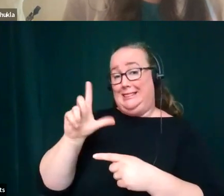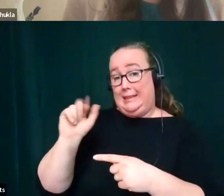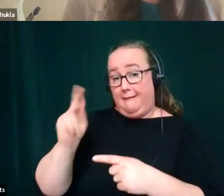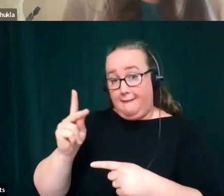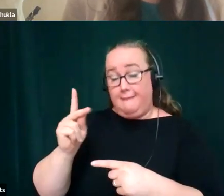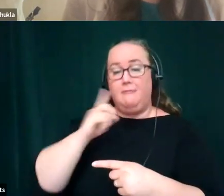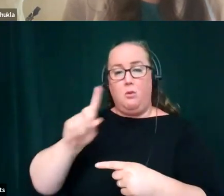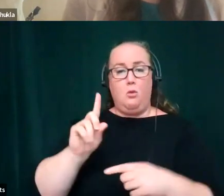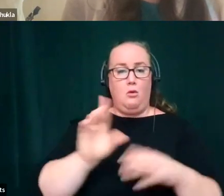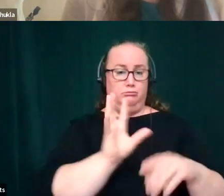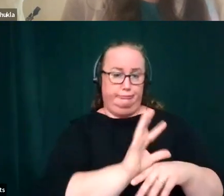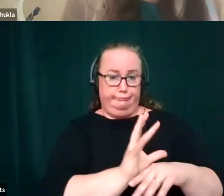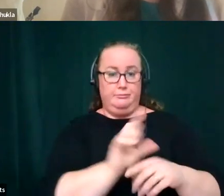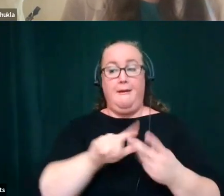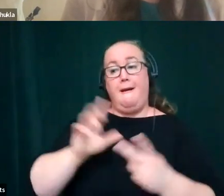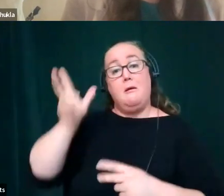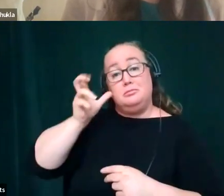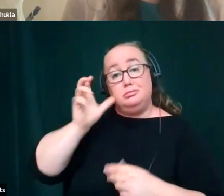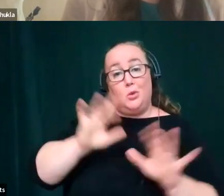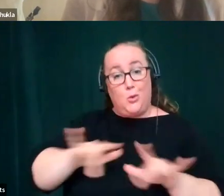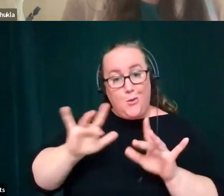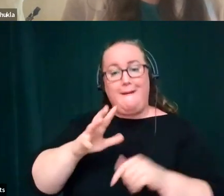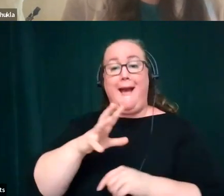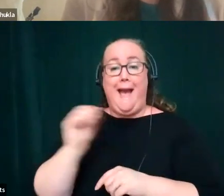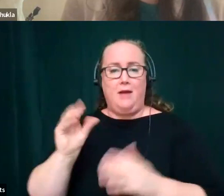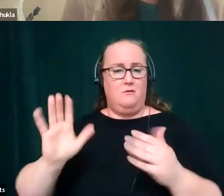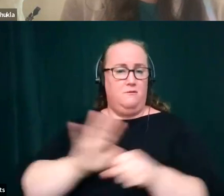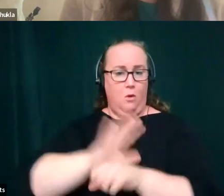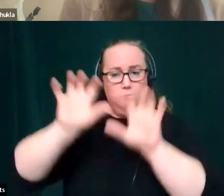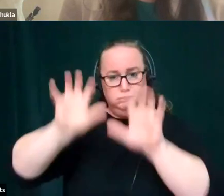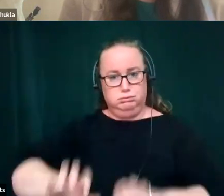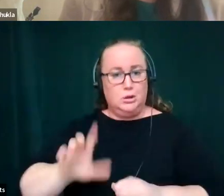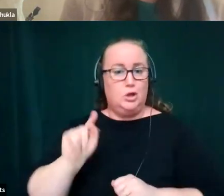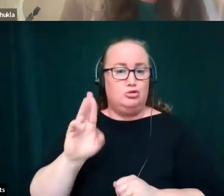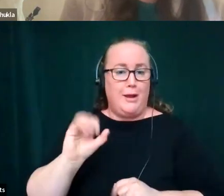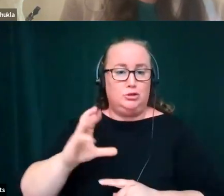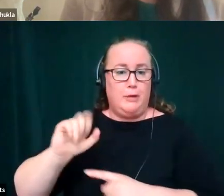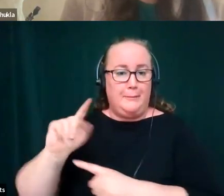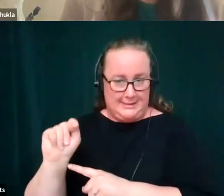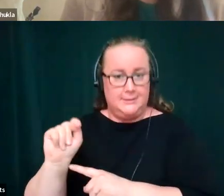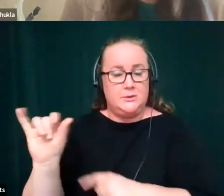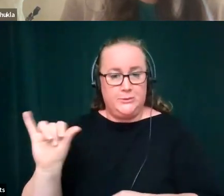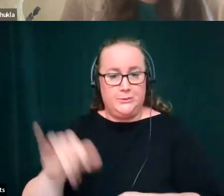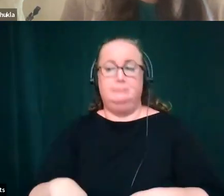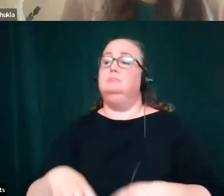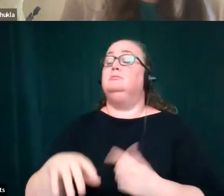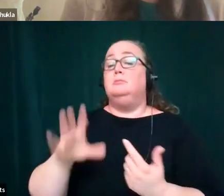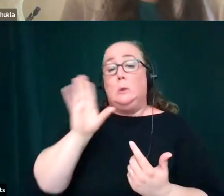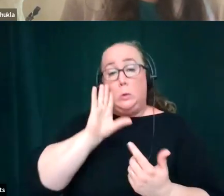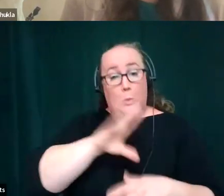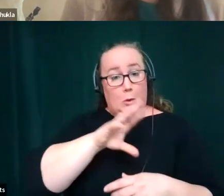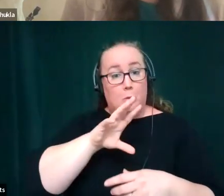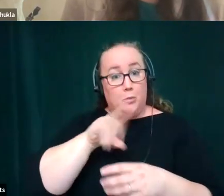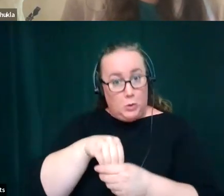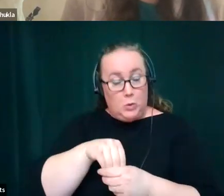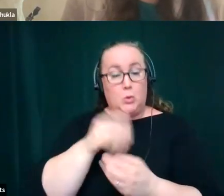recordings of the webinar, as well as the transcript. It's also going to have resources from the webinar from our presenters,